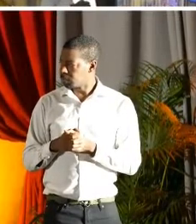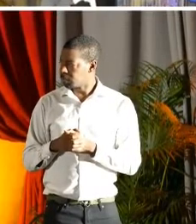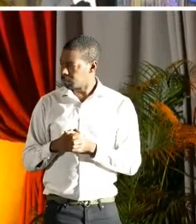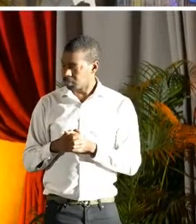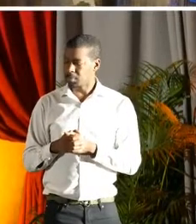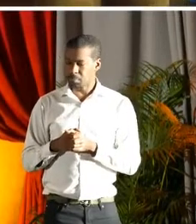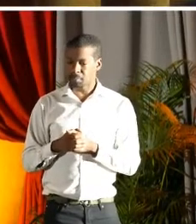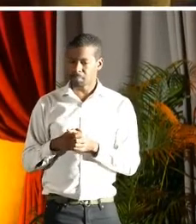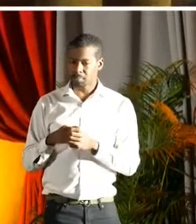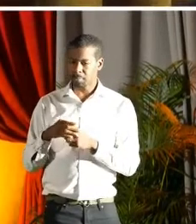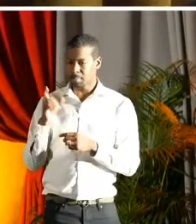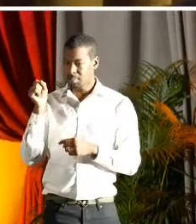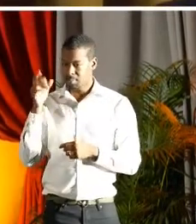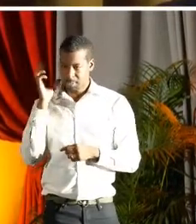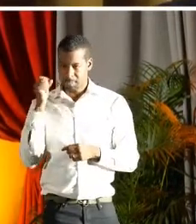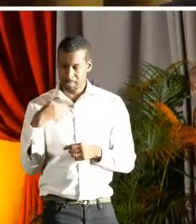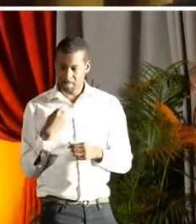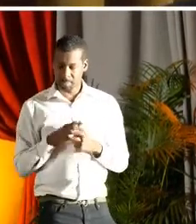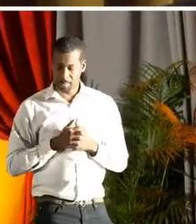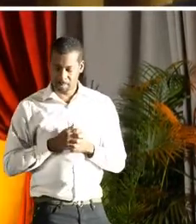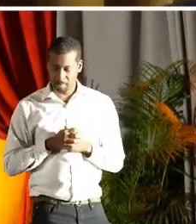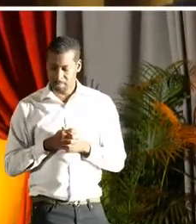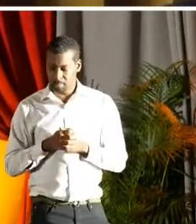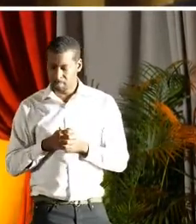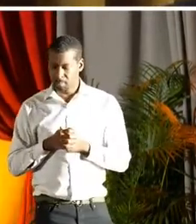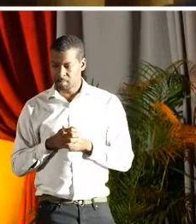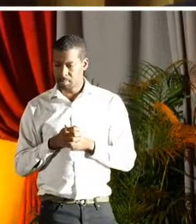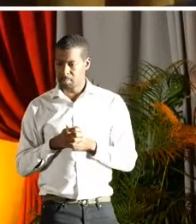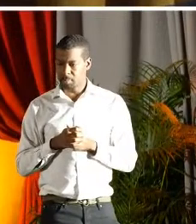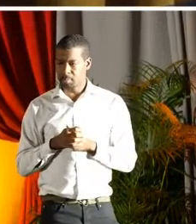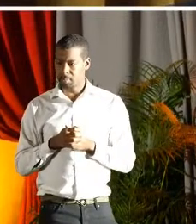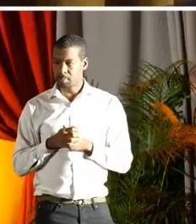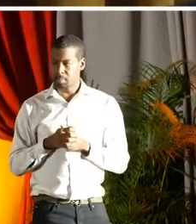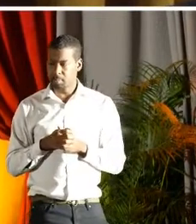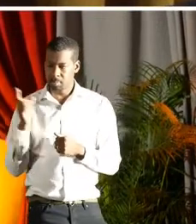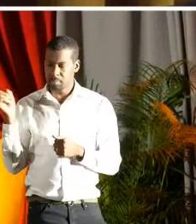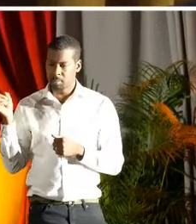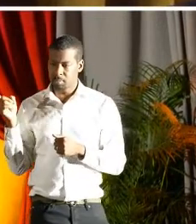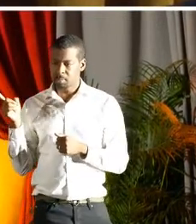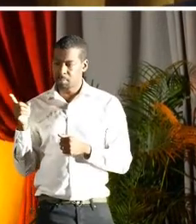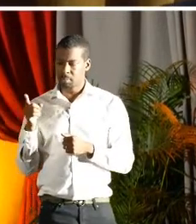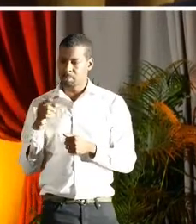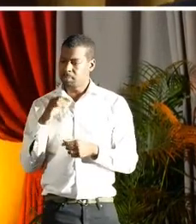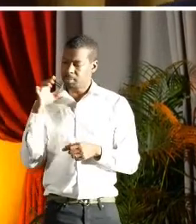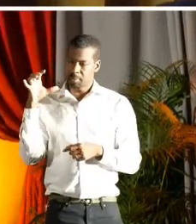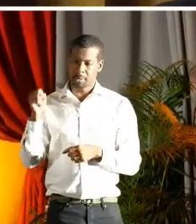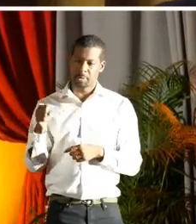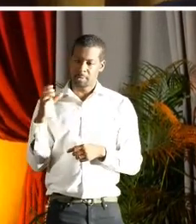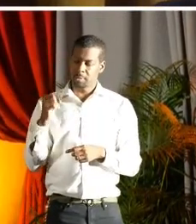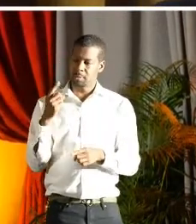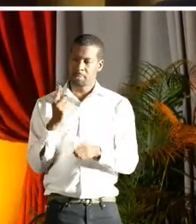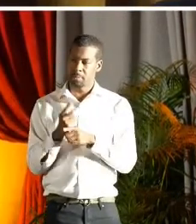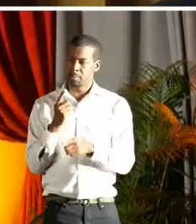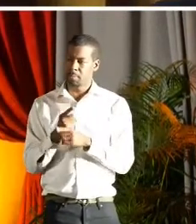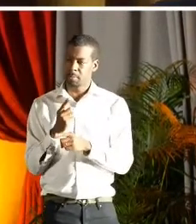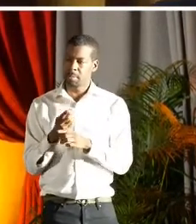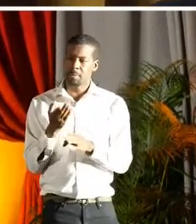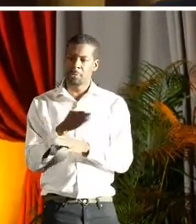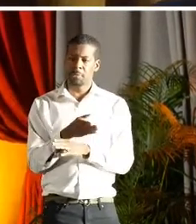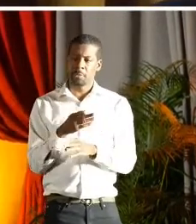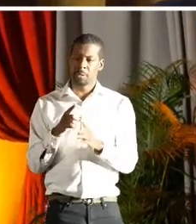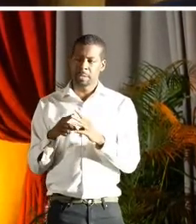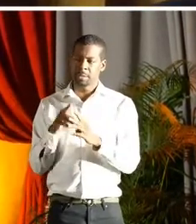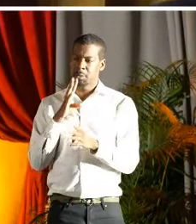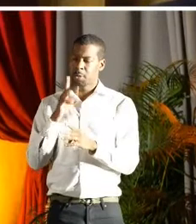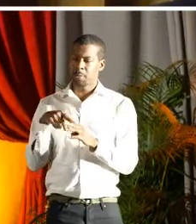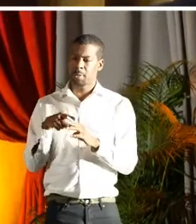Is it already on? Okay, great. You know, you're actually absolutely right, Paul. But before I get to that,